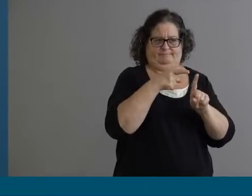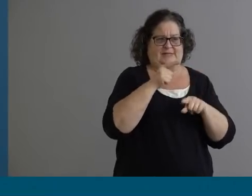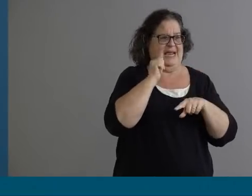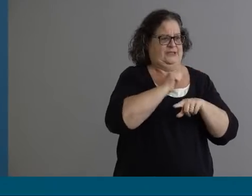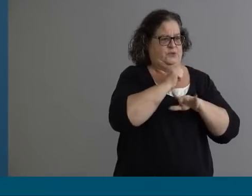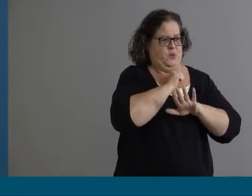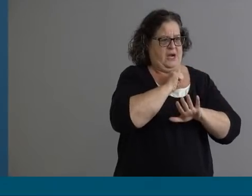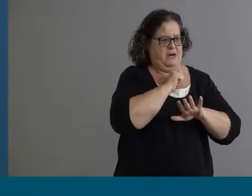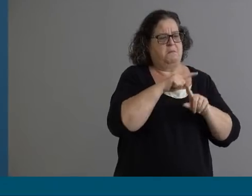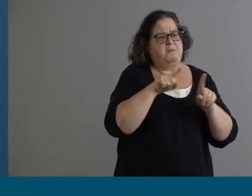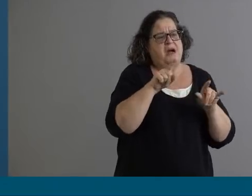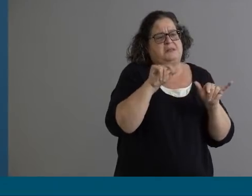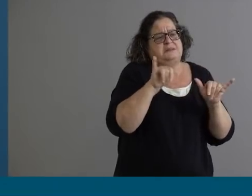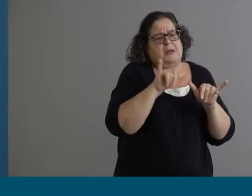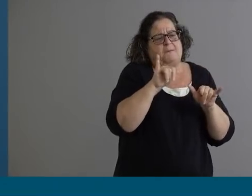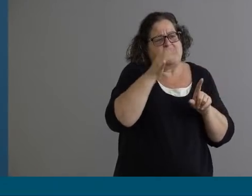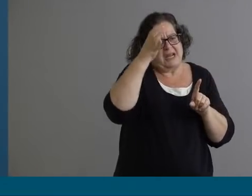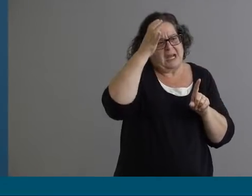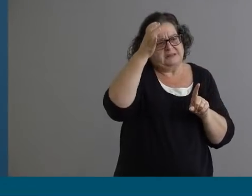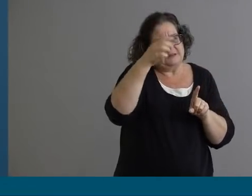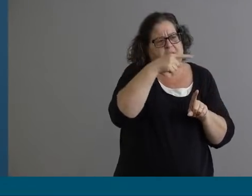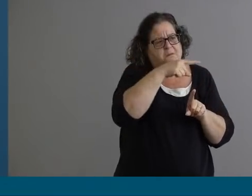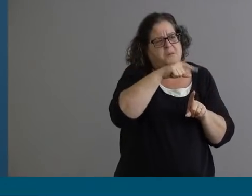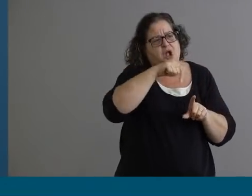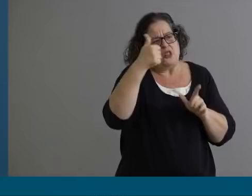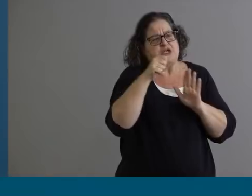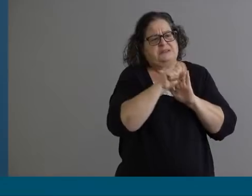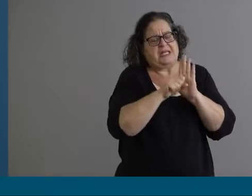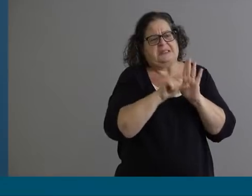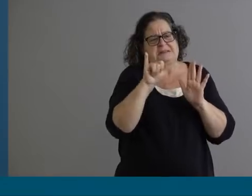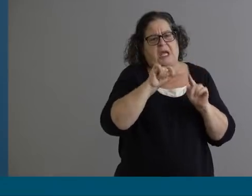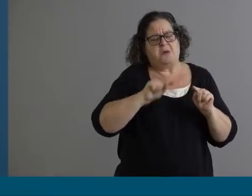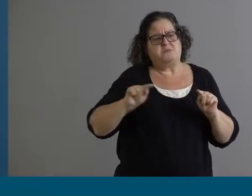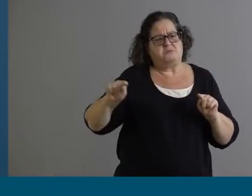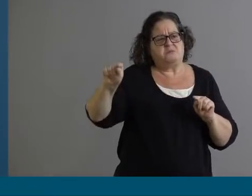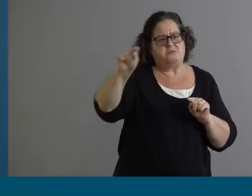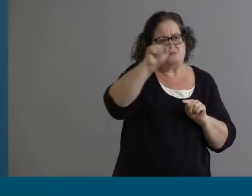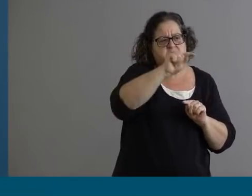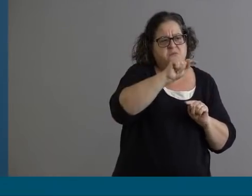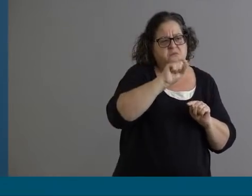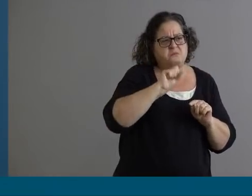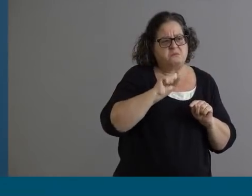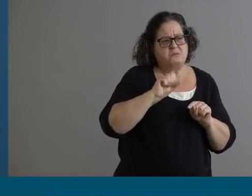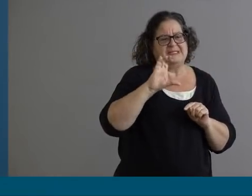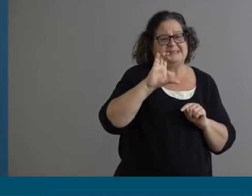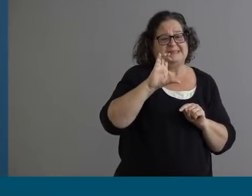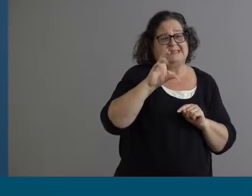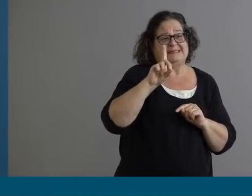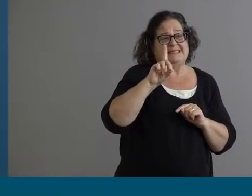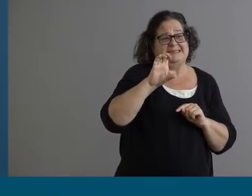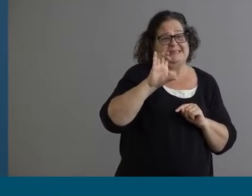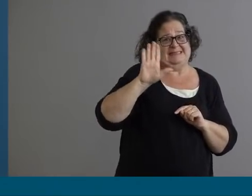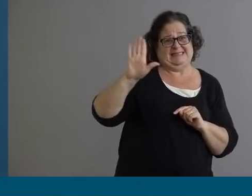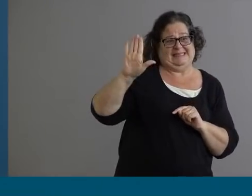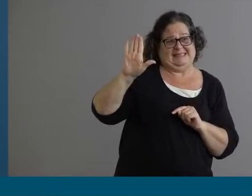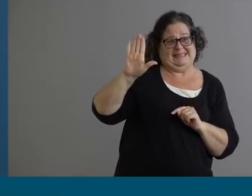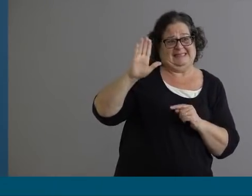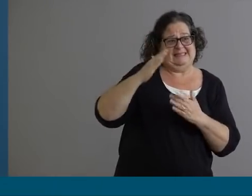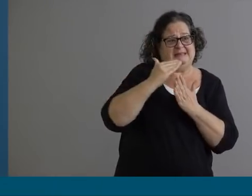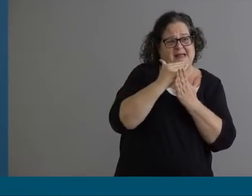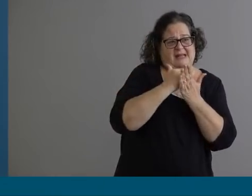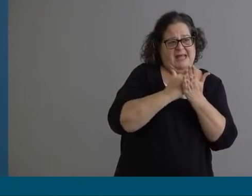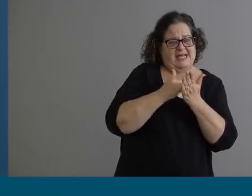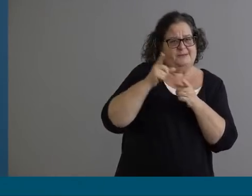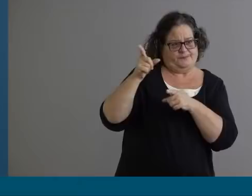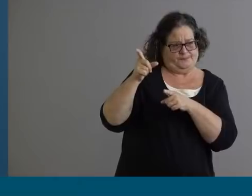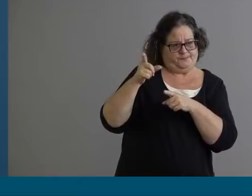in Texas or on the CDC's website. And this is where our focus is. This is a